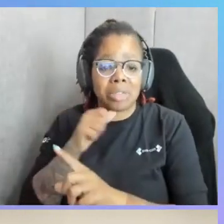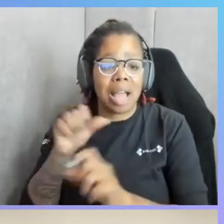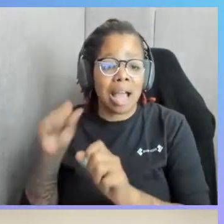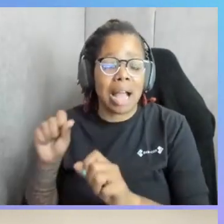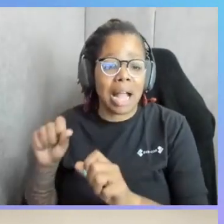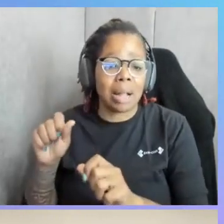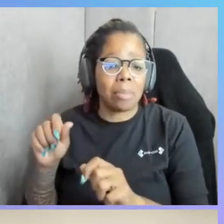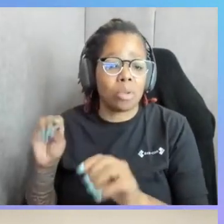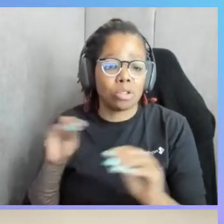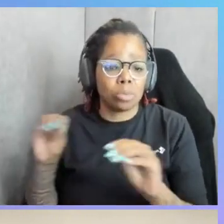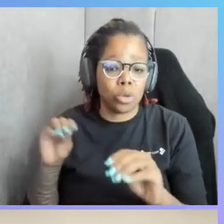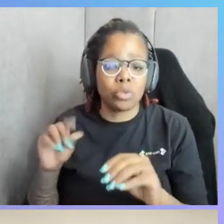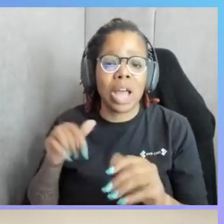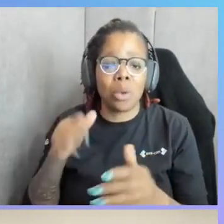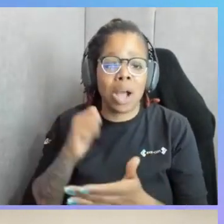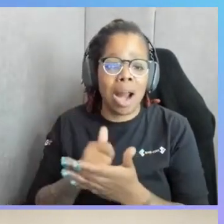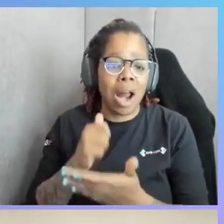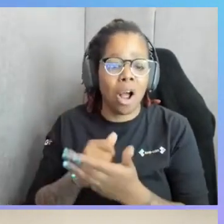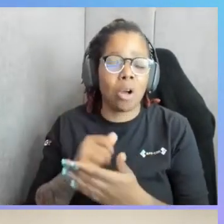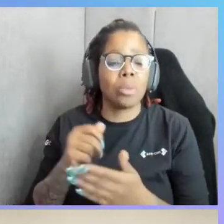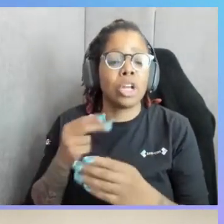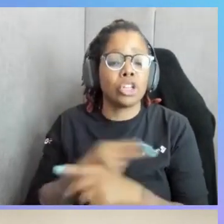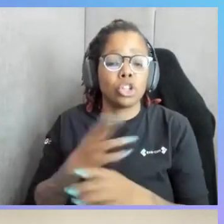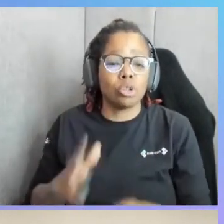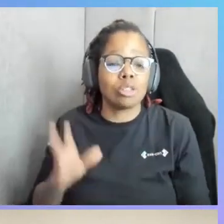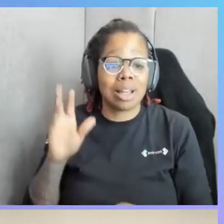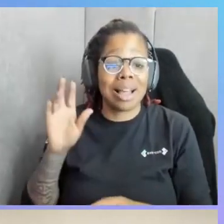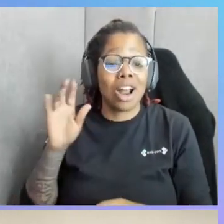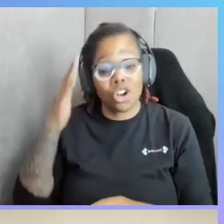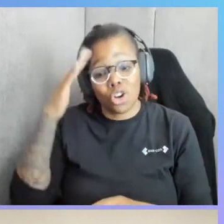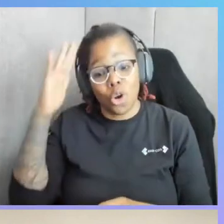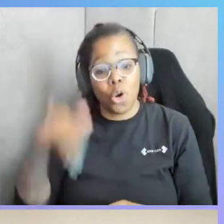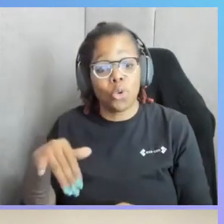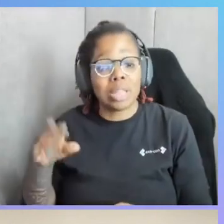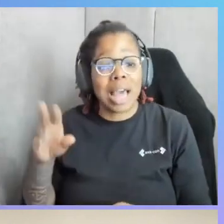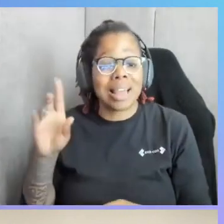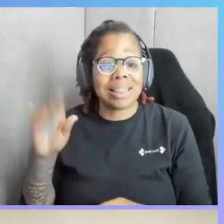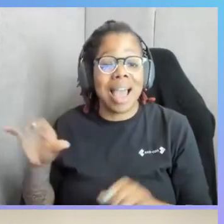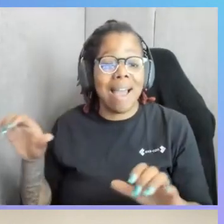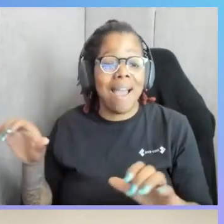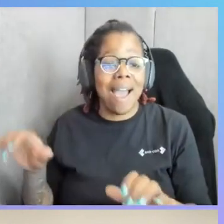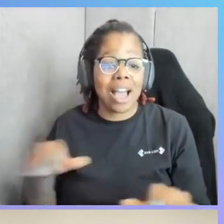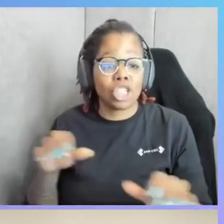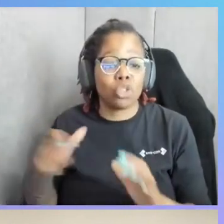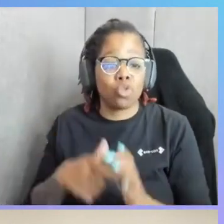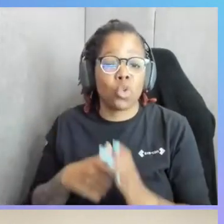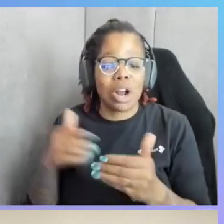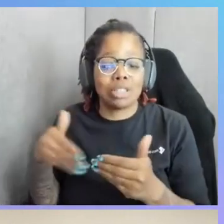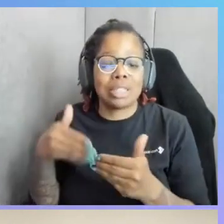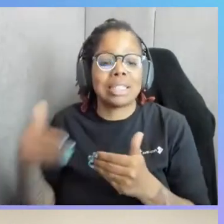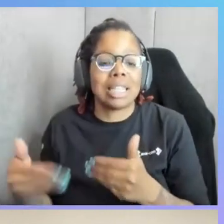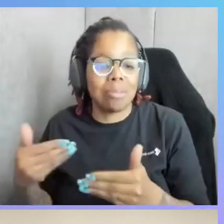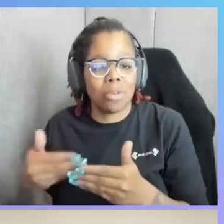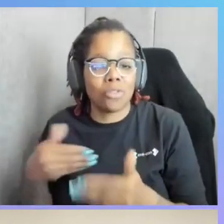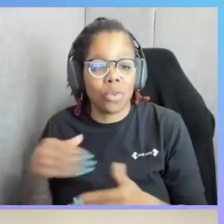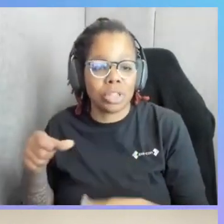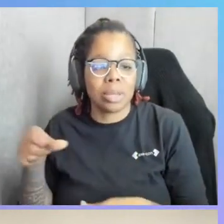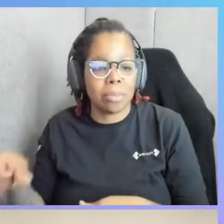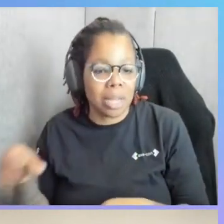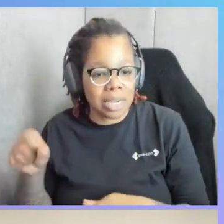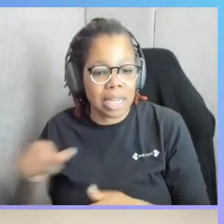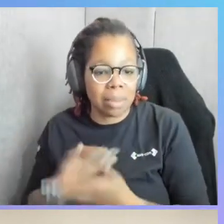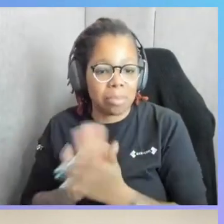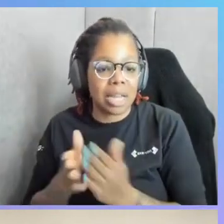user understand that their desired action requires an additional step before that button can become